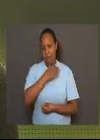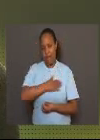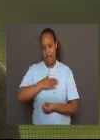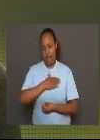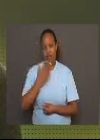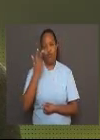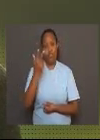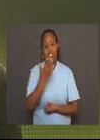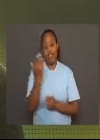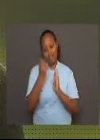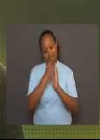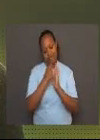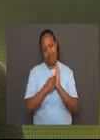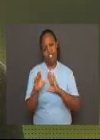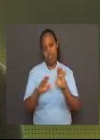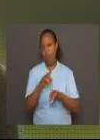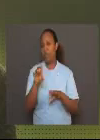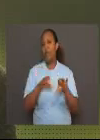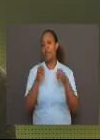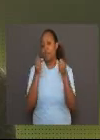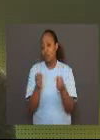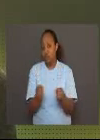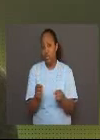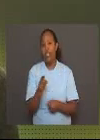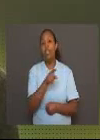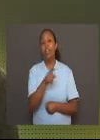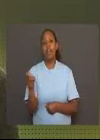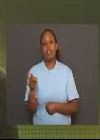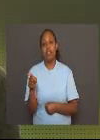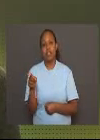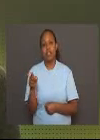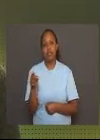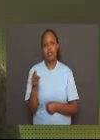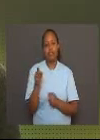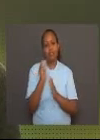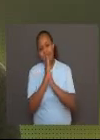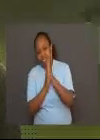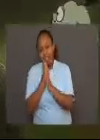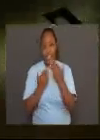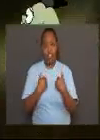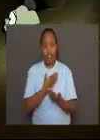3 things that you can do to satisfy your curiosity.